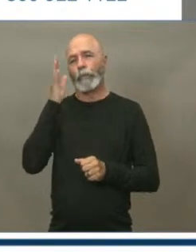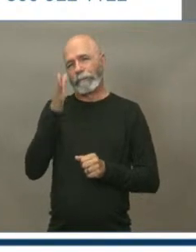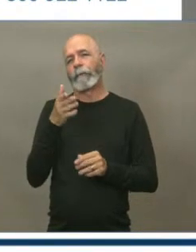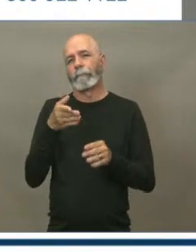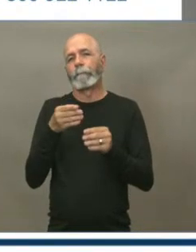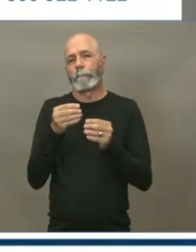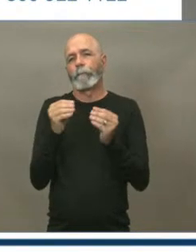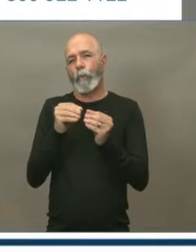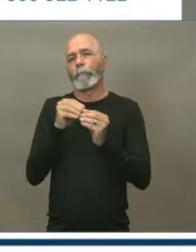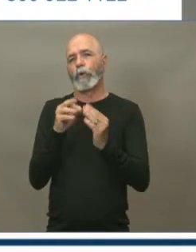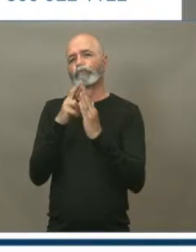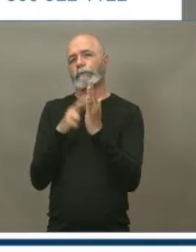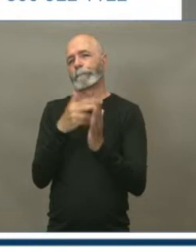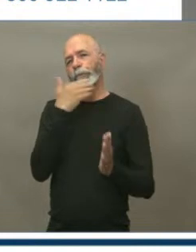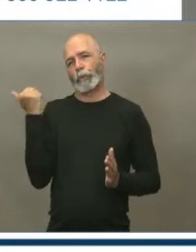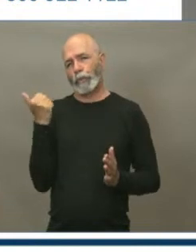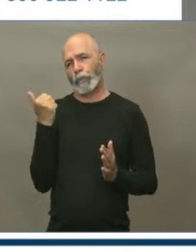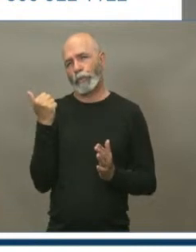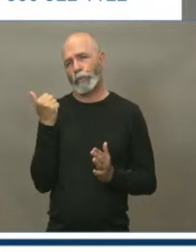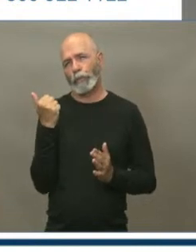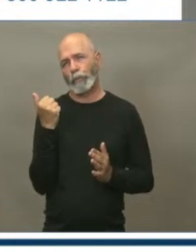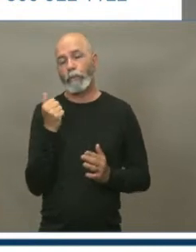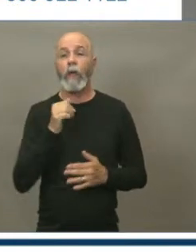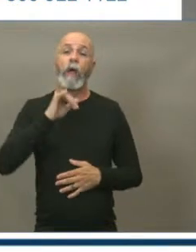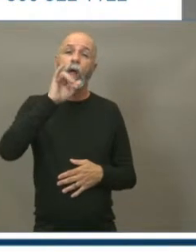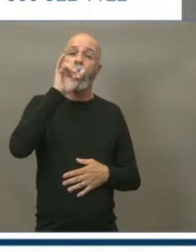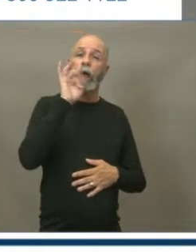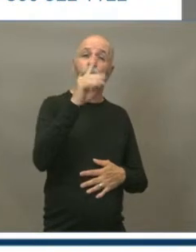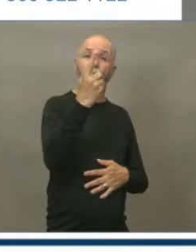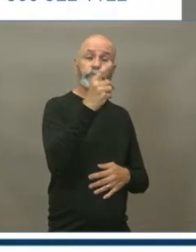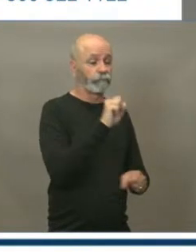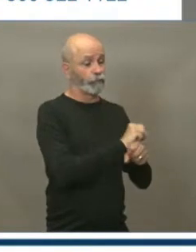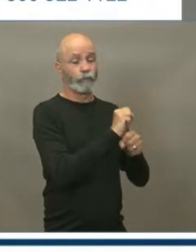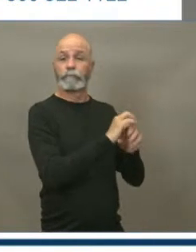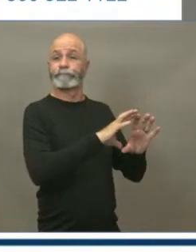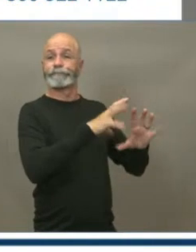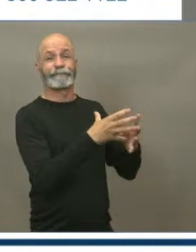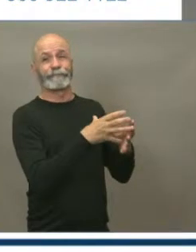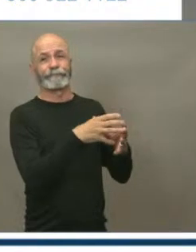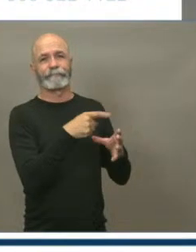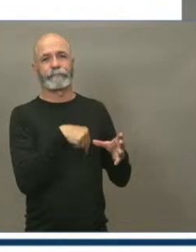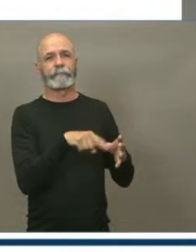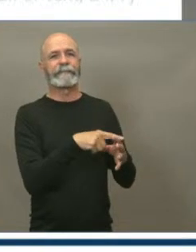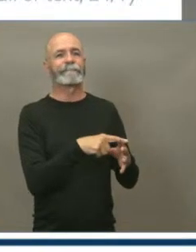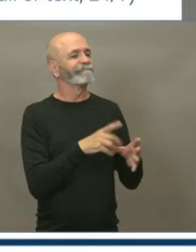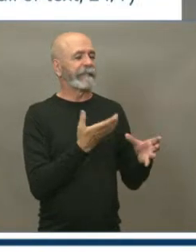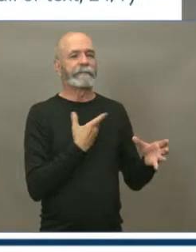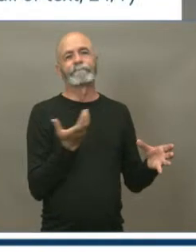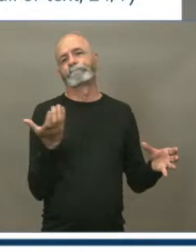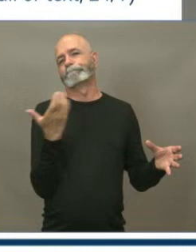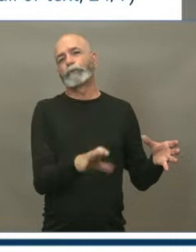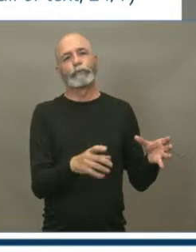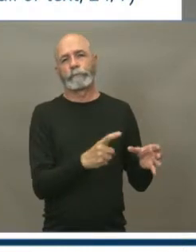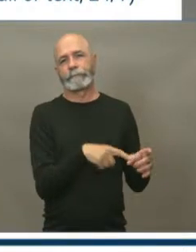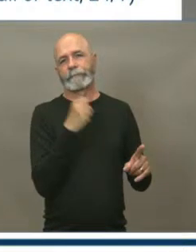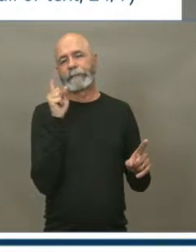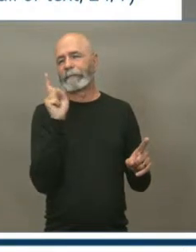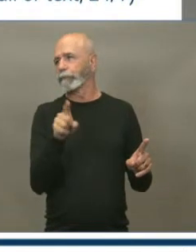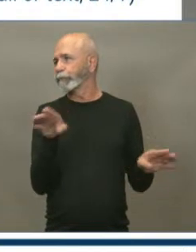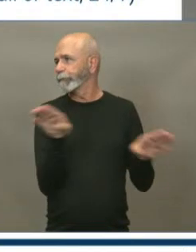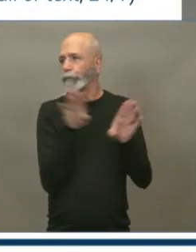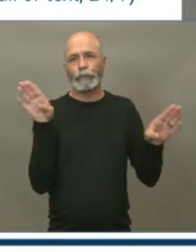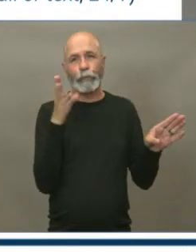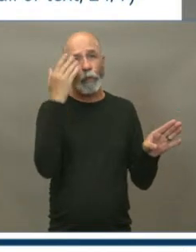at, continue to look at if there's a workplace that needs to be shut down to control an outbreak, we will do that. But